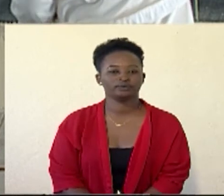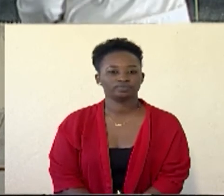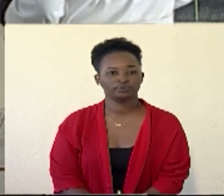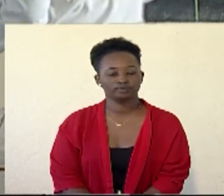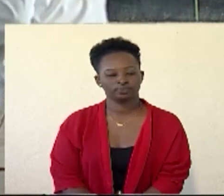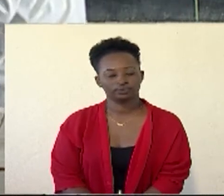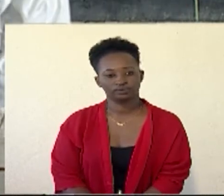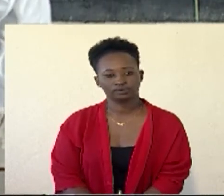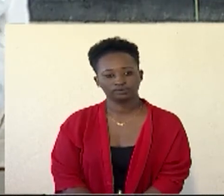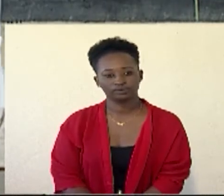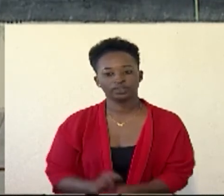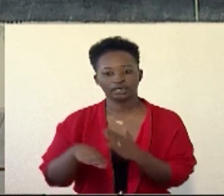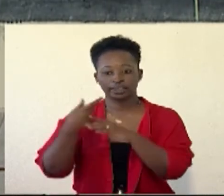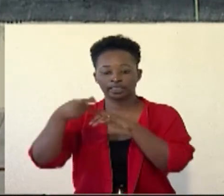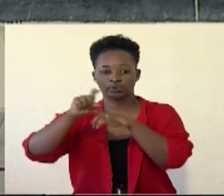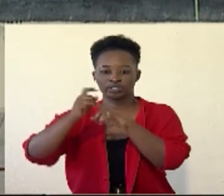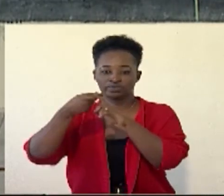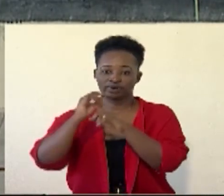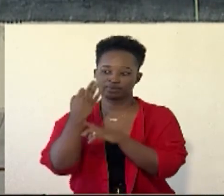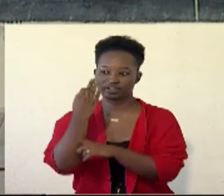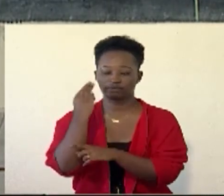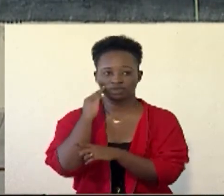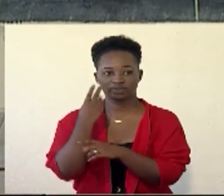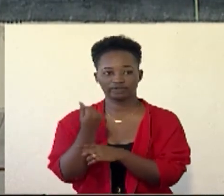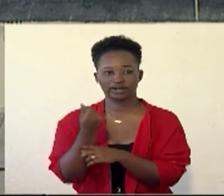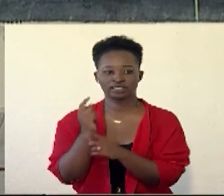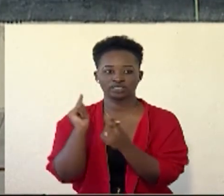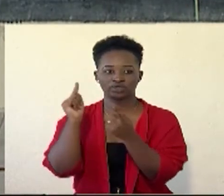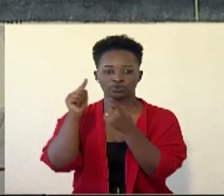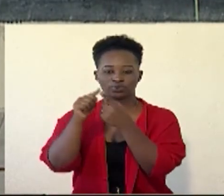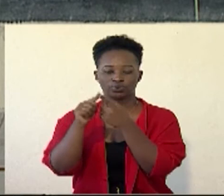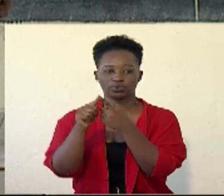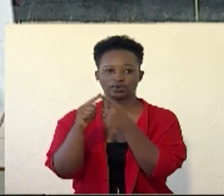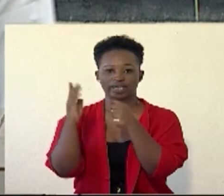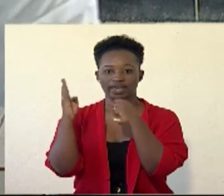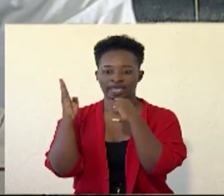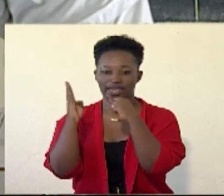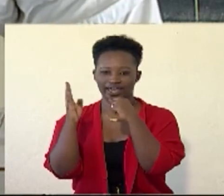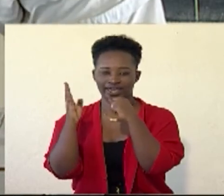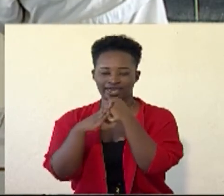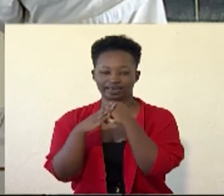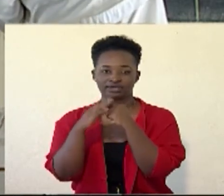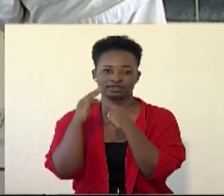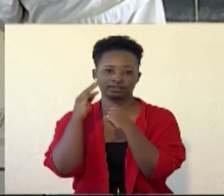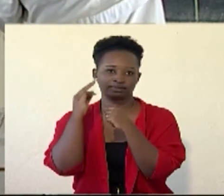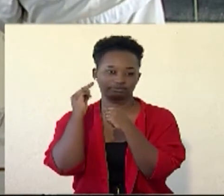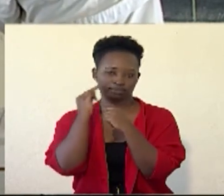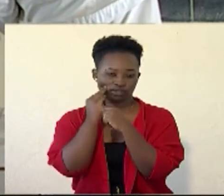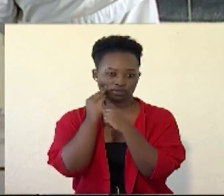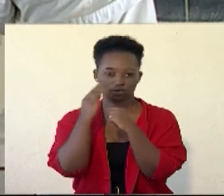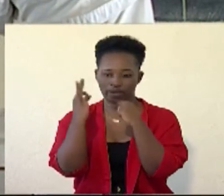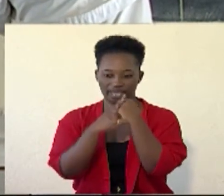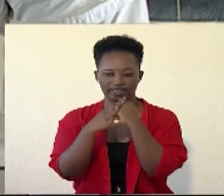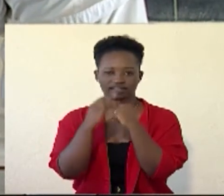million, increased from 3 million francs to 8 million francs. Expenditure 2 is 8